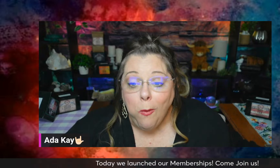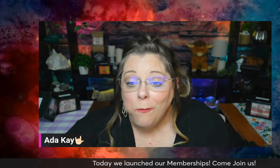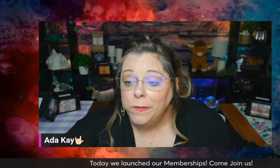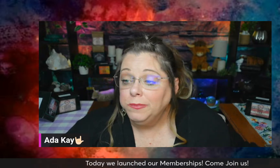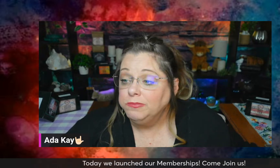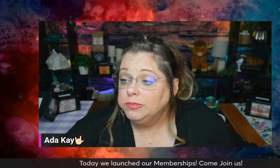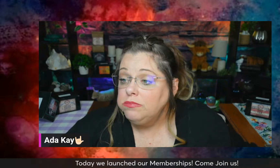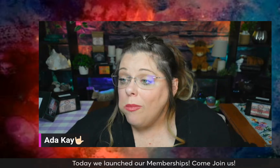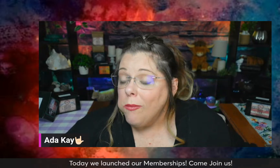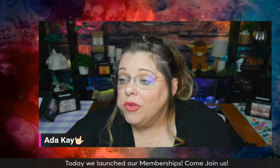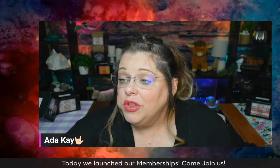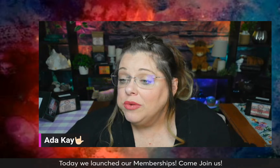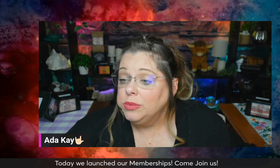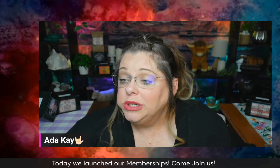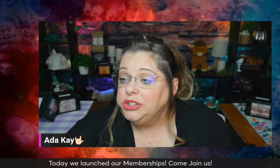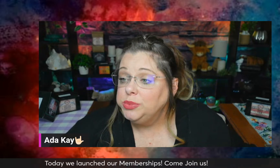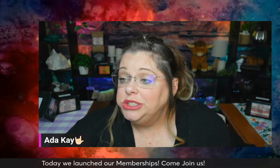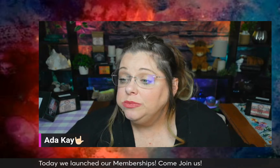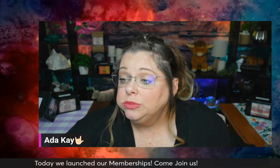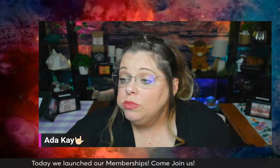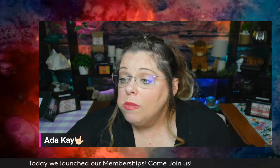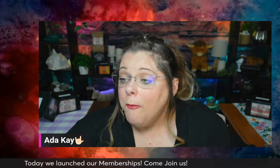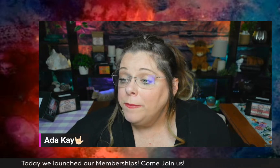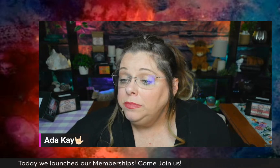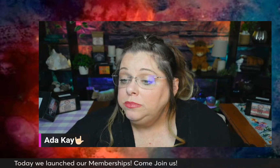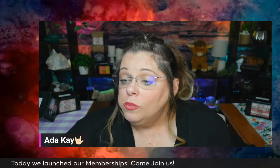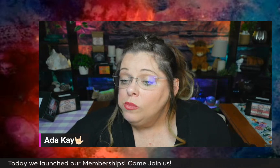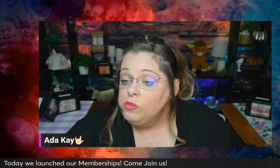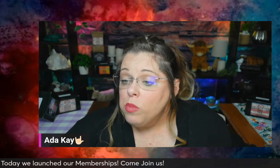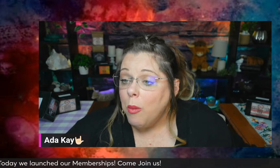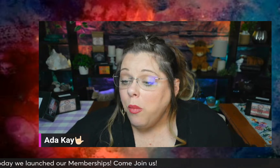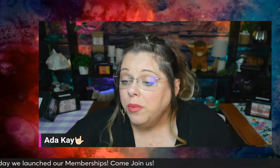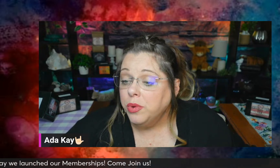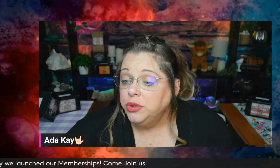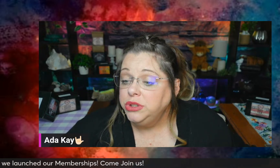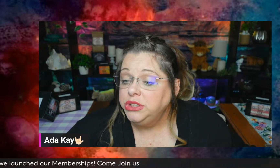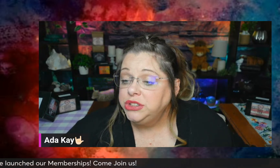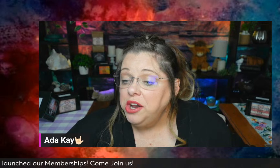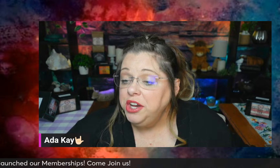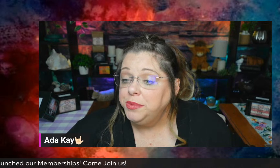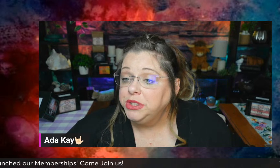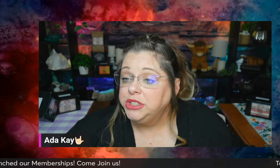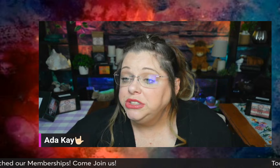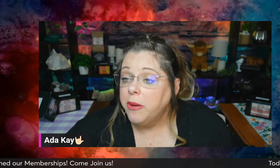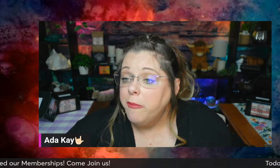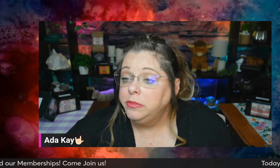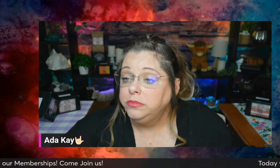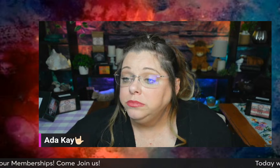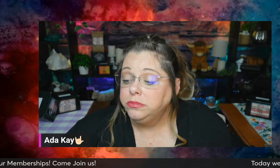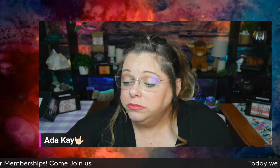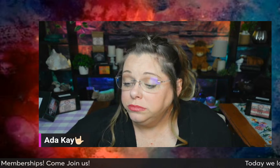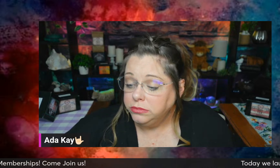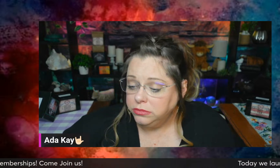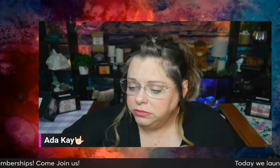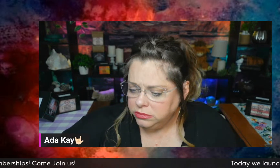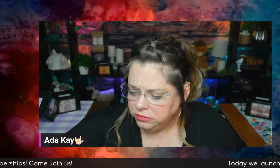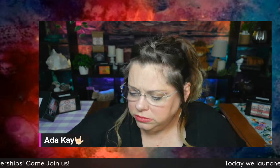And that reminds me, while we're doing this, I need to put this up.